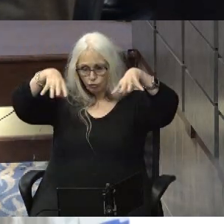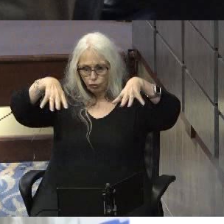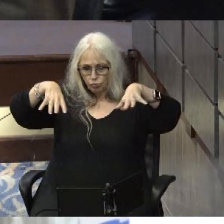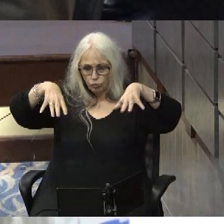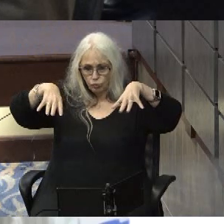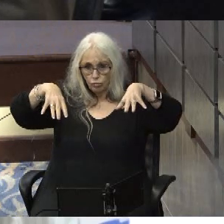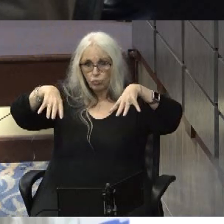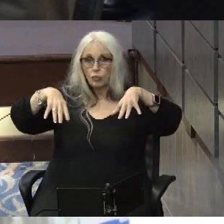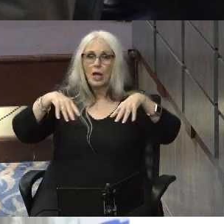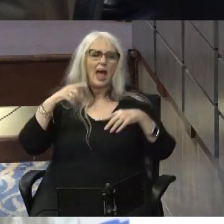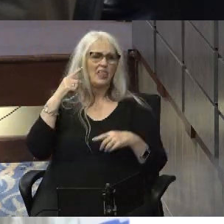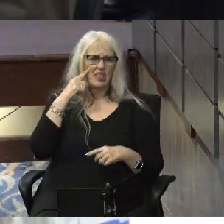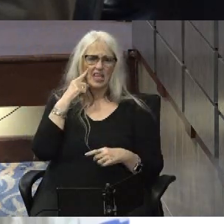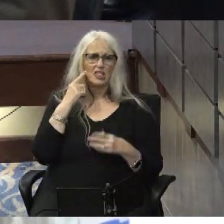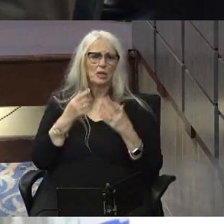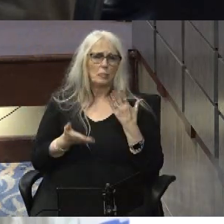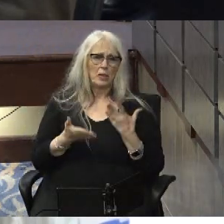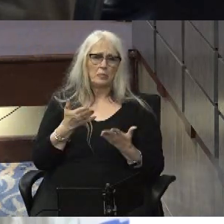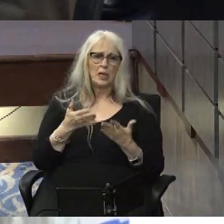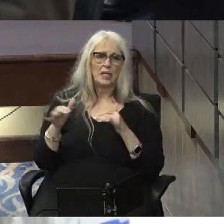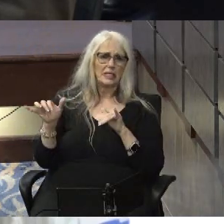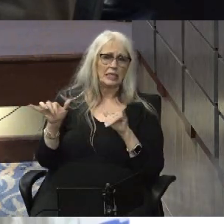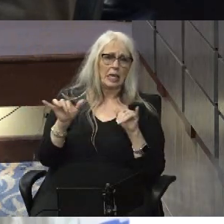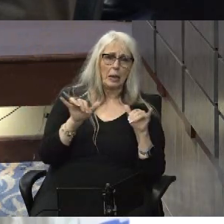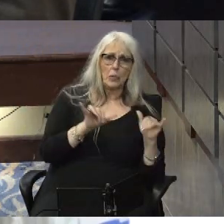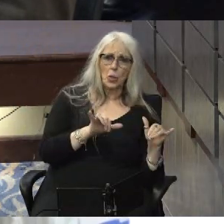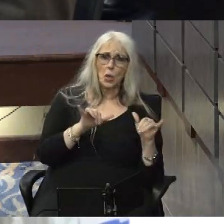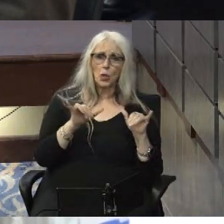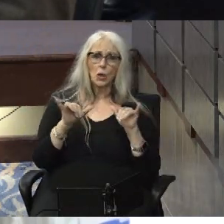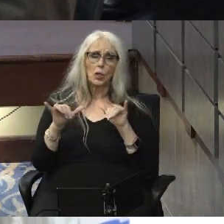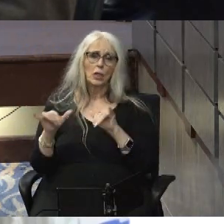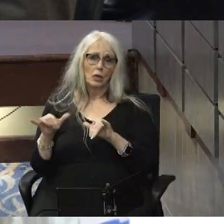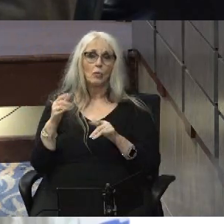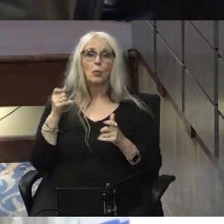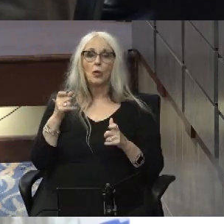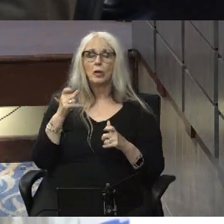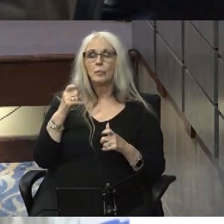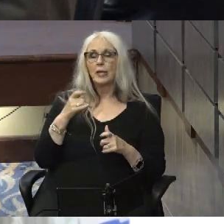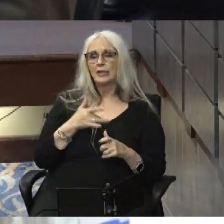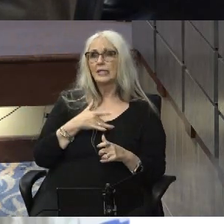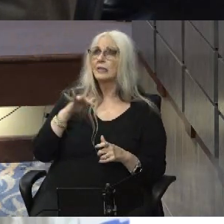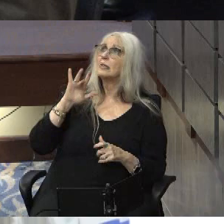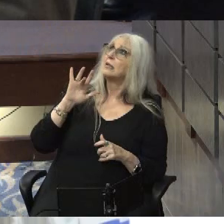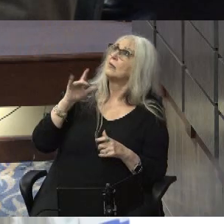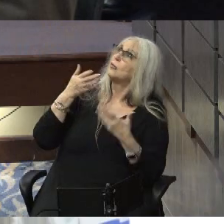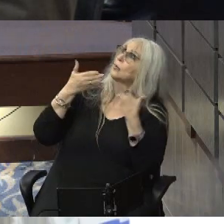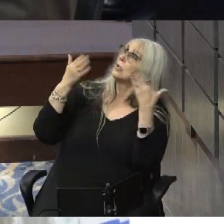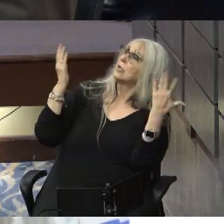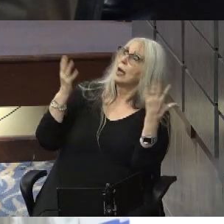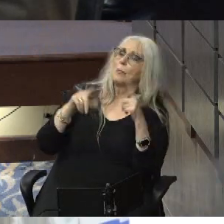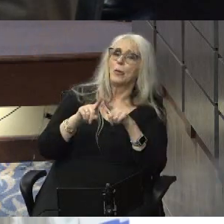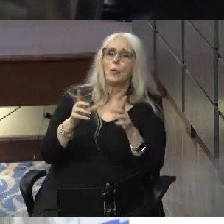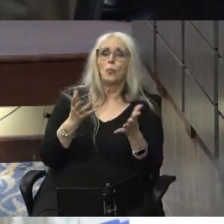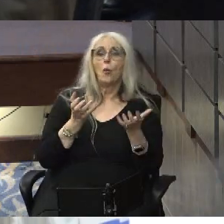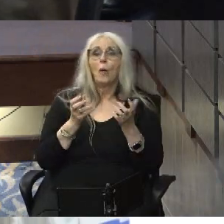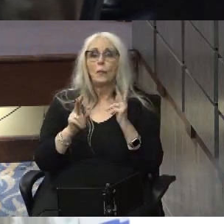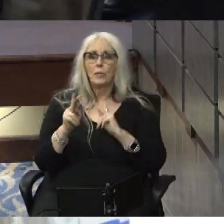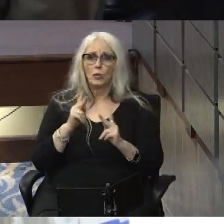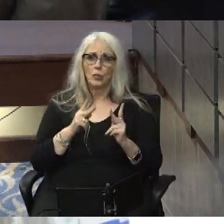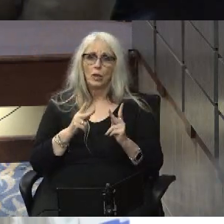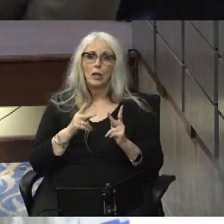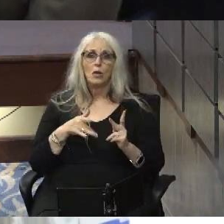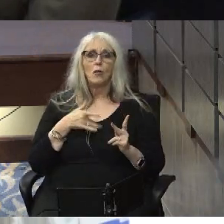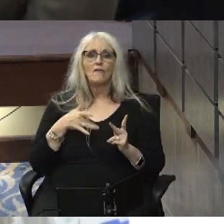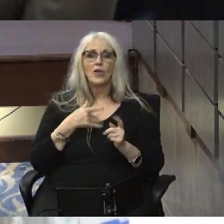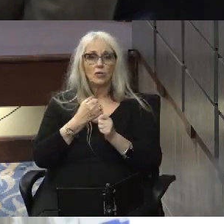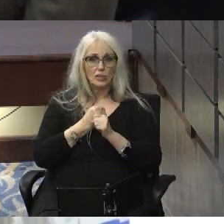to be similar for this, where we do want to be dark sky sensitive, but we want people to use the trail, and so it's got to feel safe. You got to be